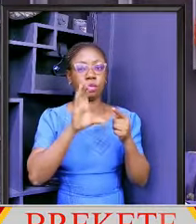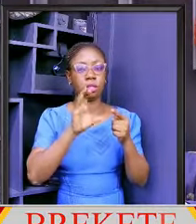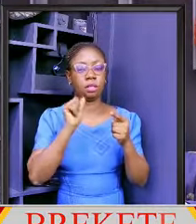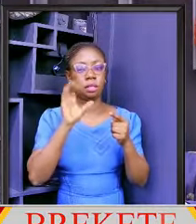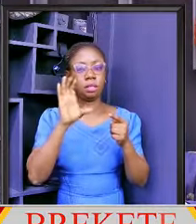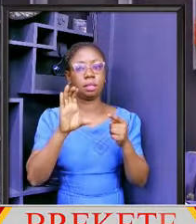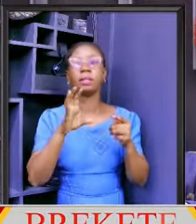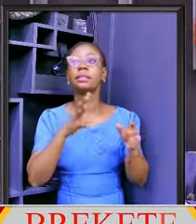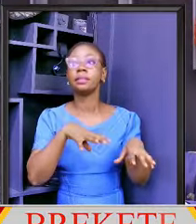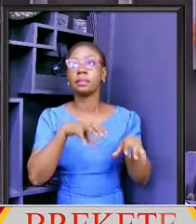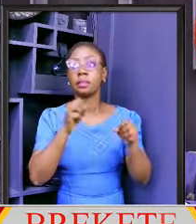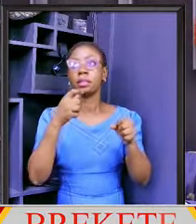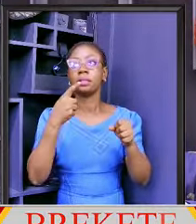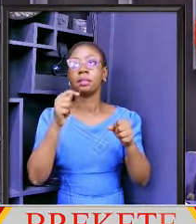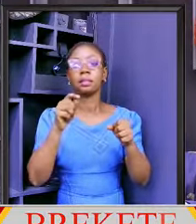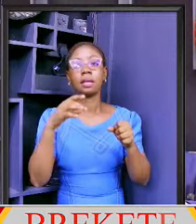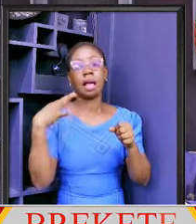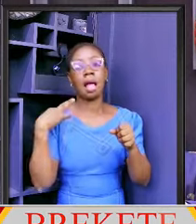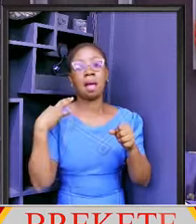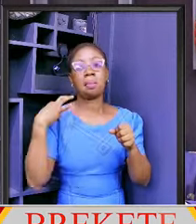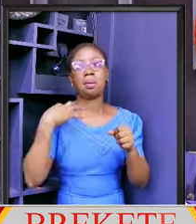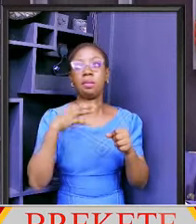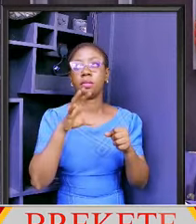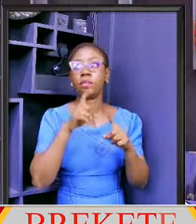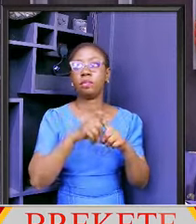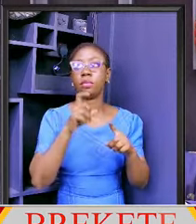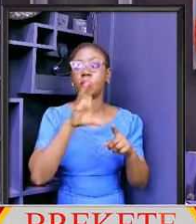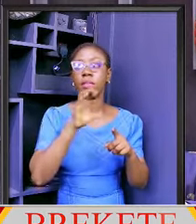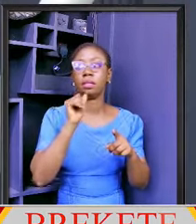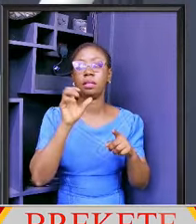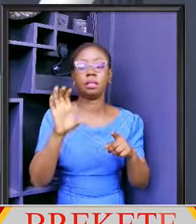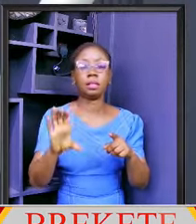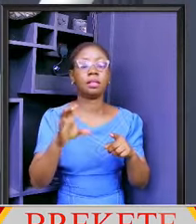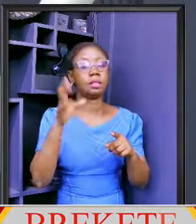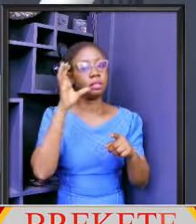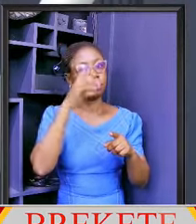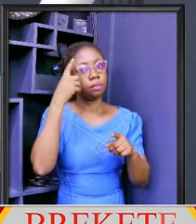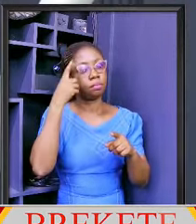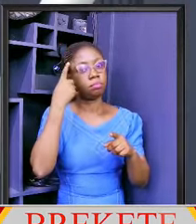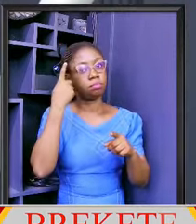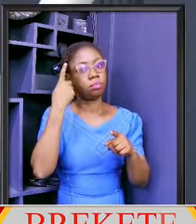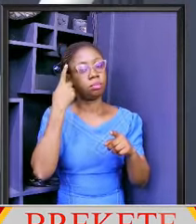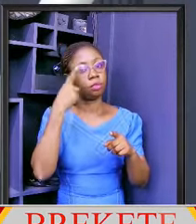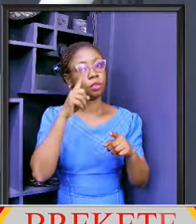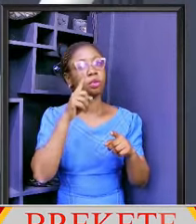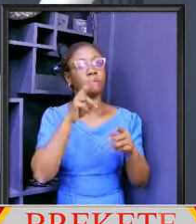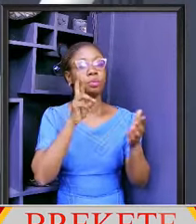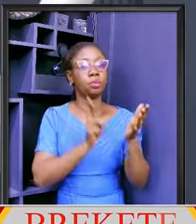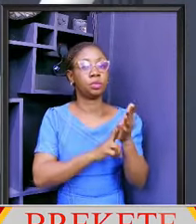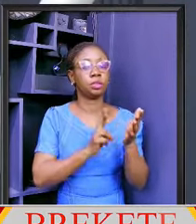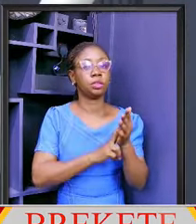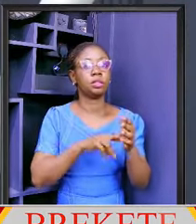Take the application. Application I wrote. Oh yeah, quickly. Seeking for the registration in the CAC. Which year?